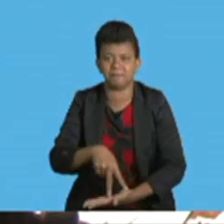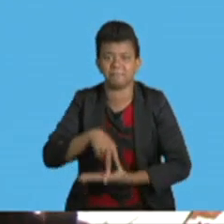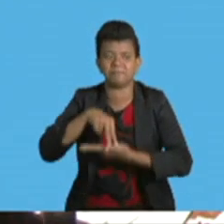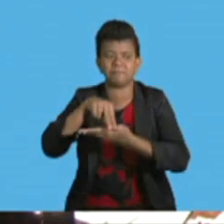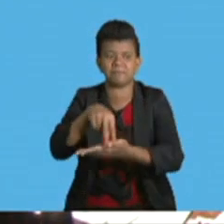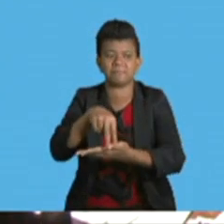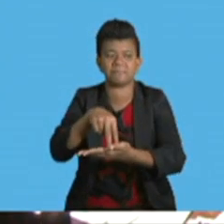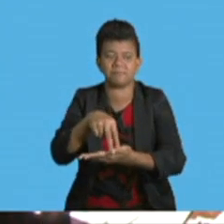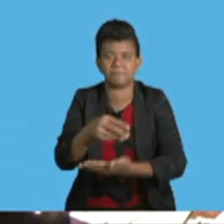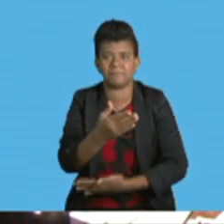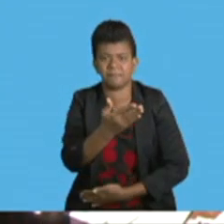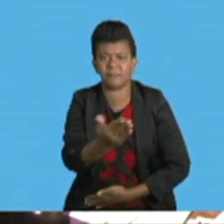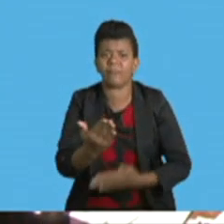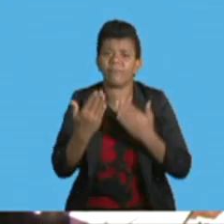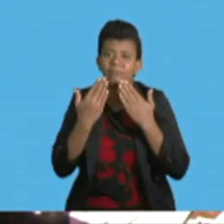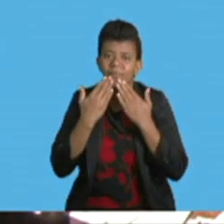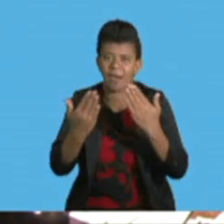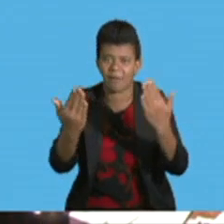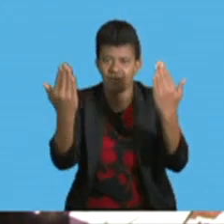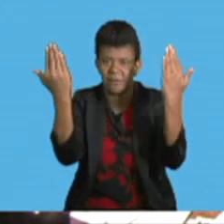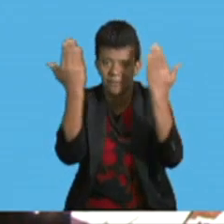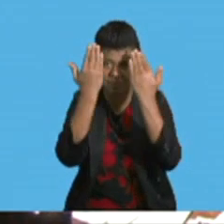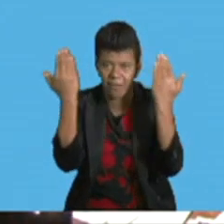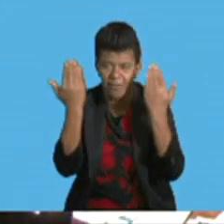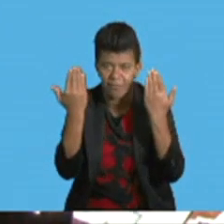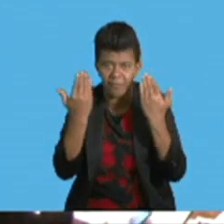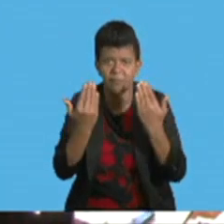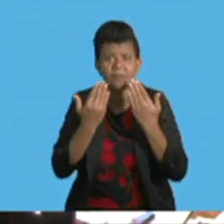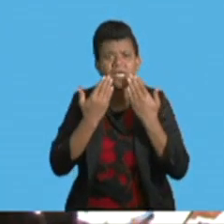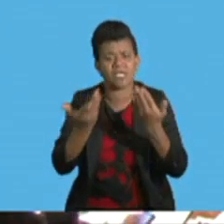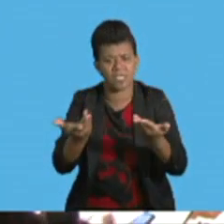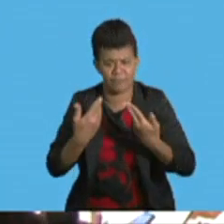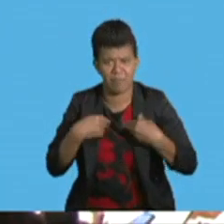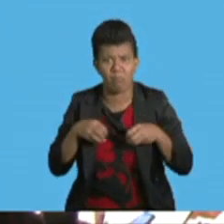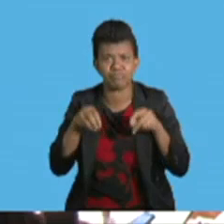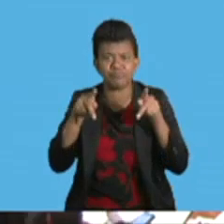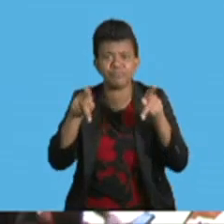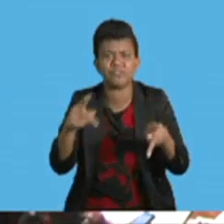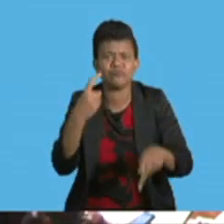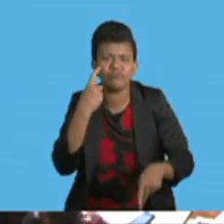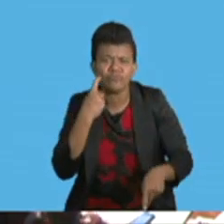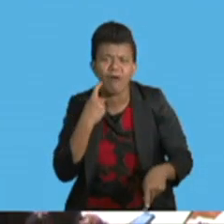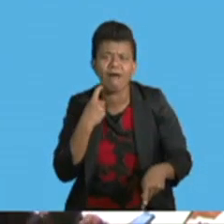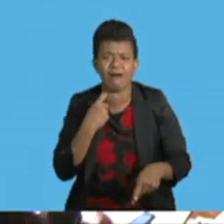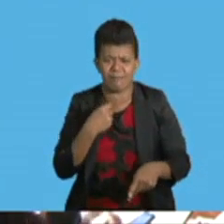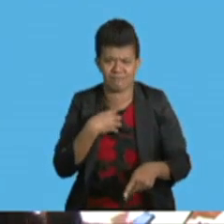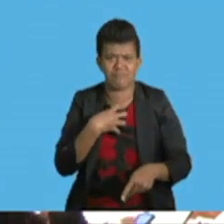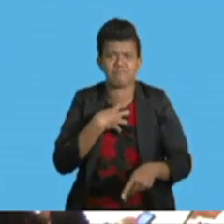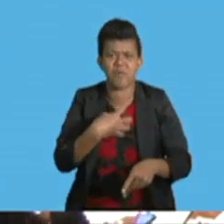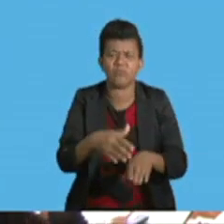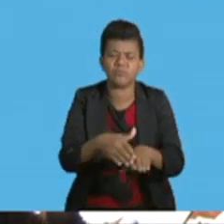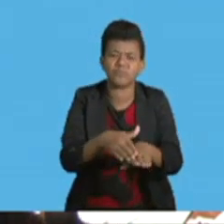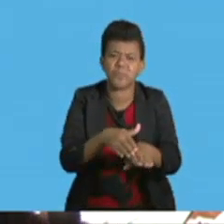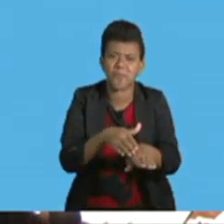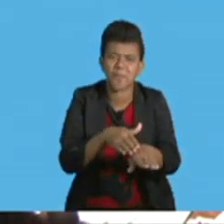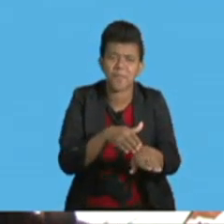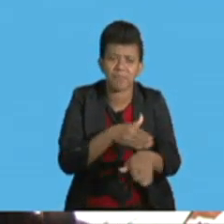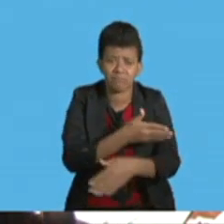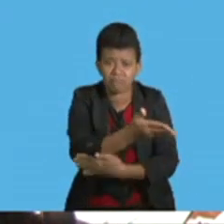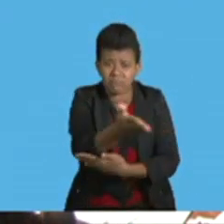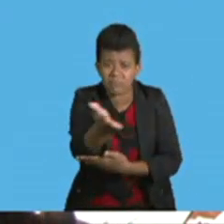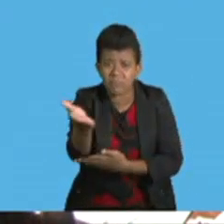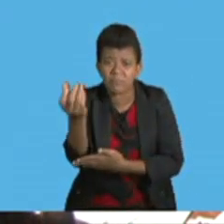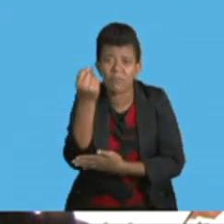Thank you, Mr. Speaker, sir. Thank you for giving me the floor. I try to make sure that I speak a bit more slowly so people can understand what I'm trying to